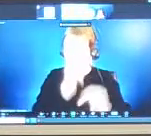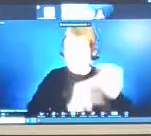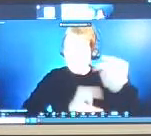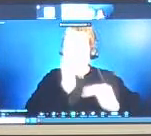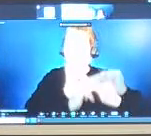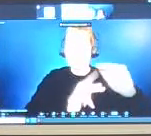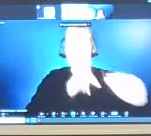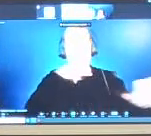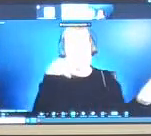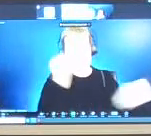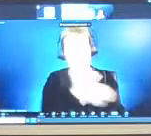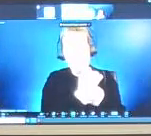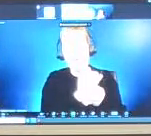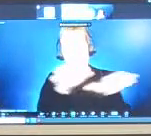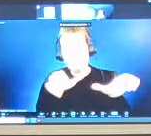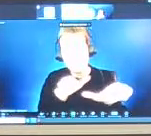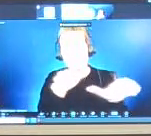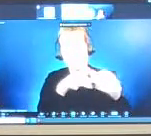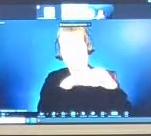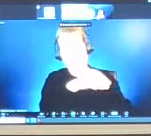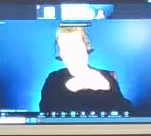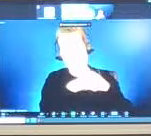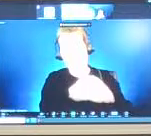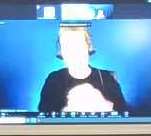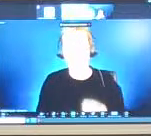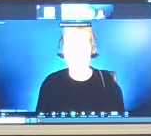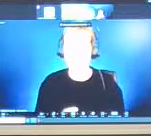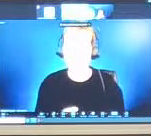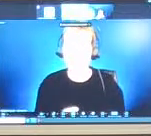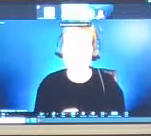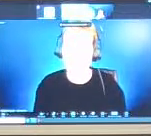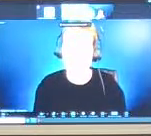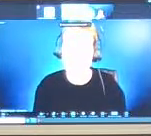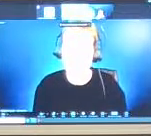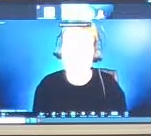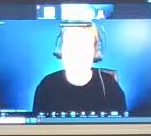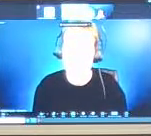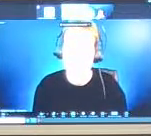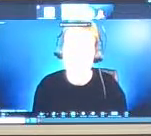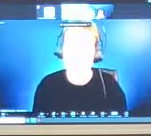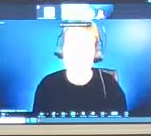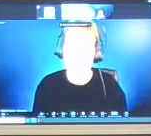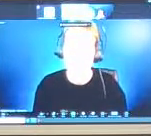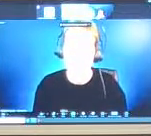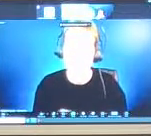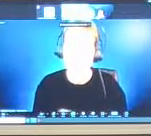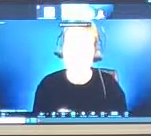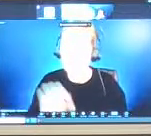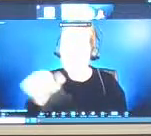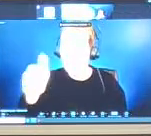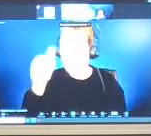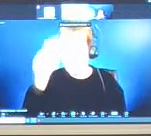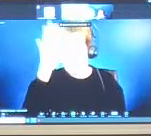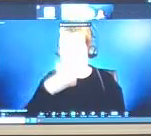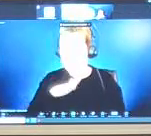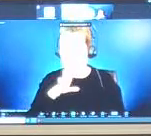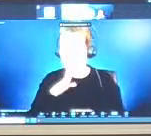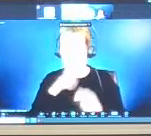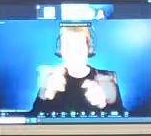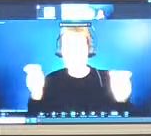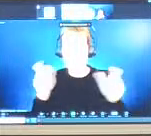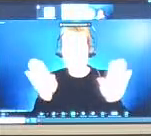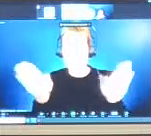I was gonna add on to that as well with, Charleston is touted as one of the most tourist